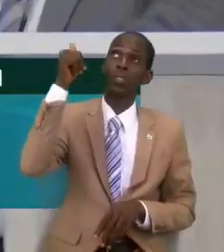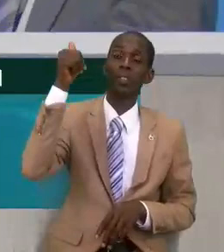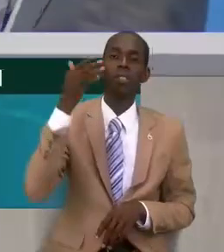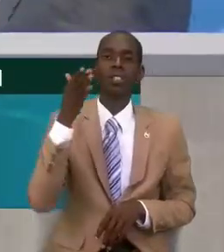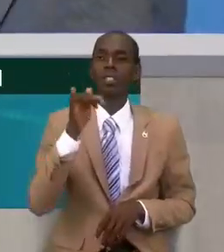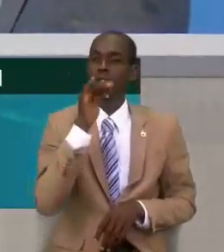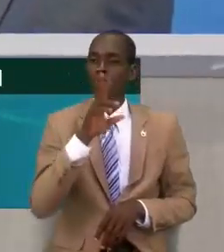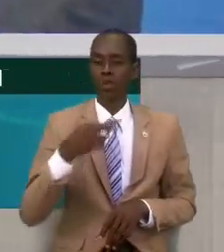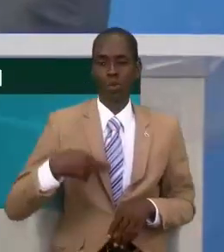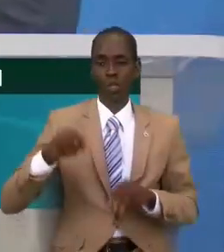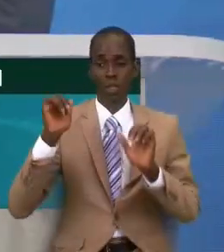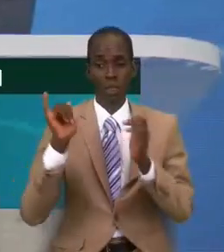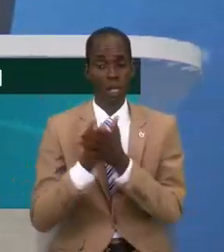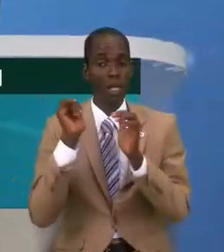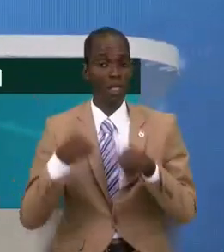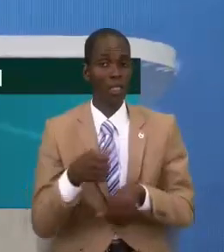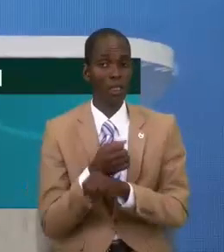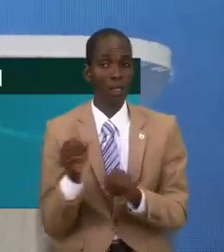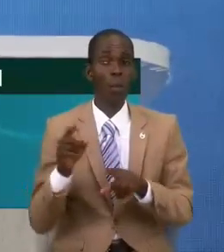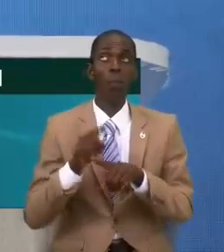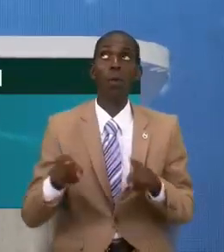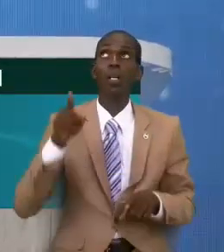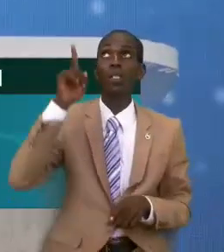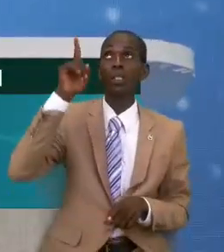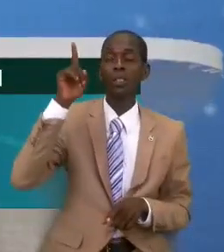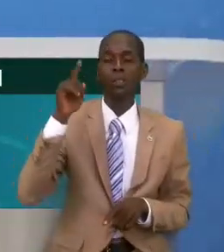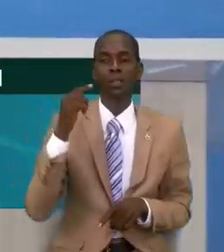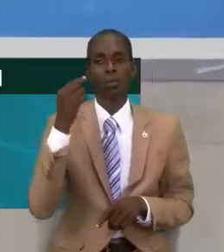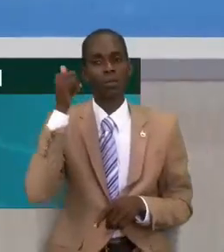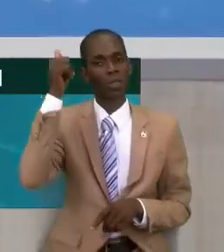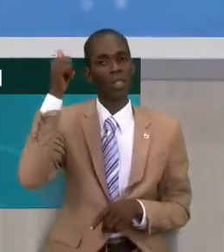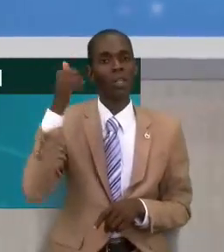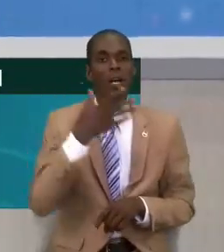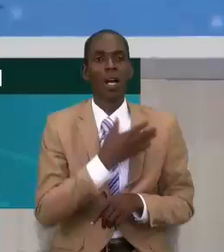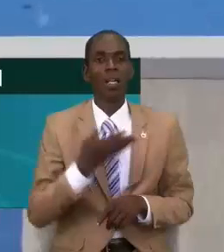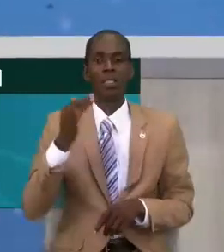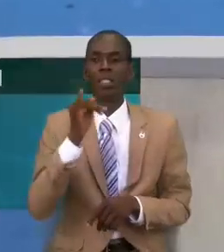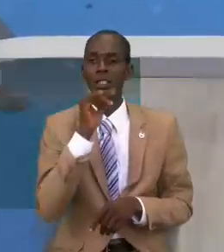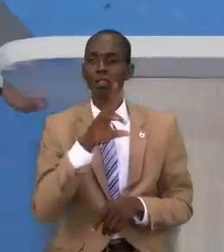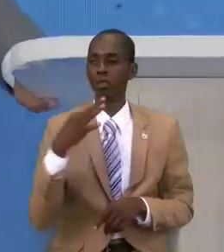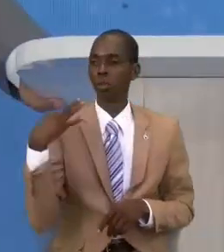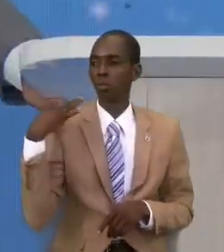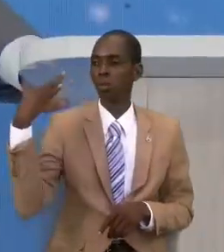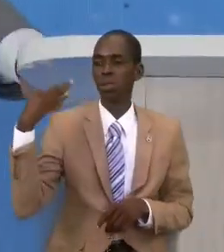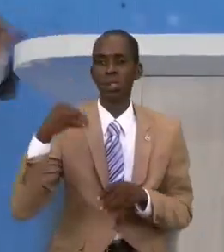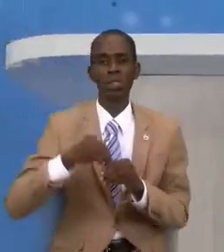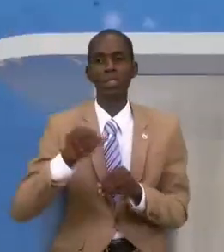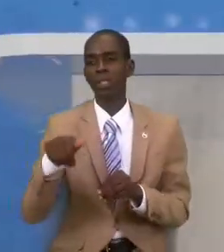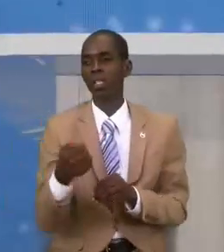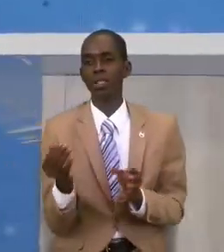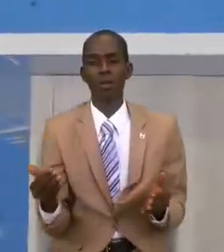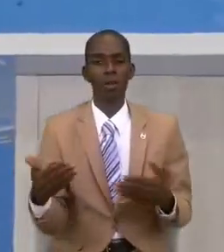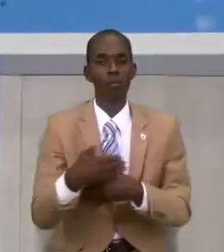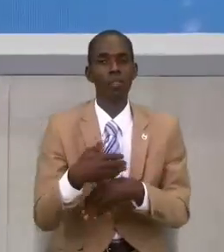no office and there is no position in any office that can save but the Lord himself shall give